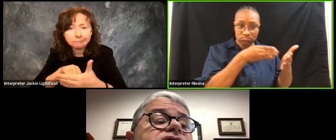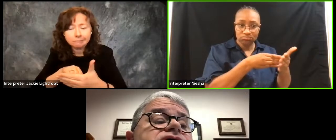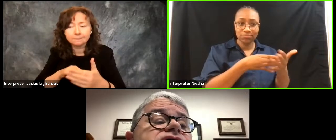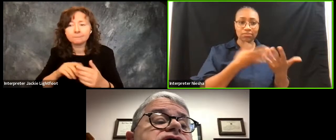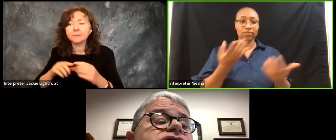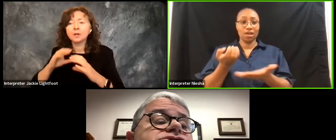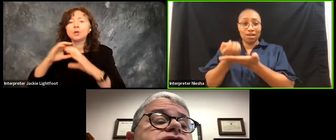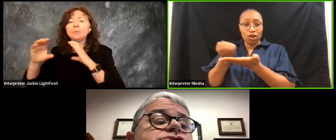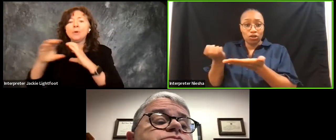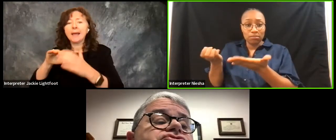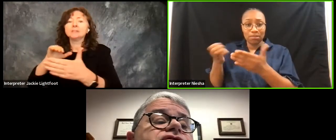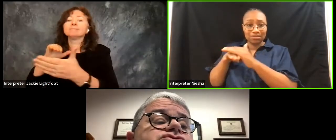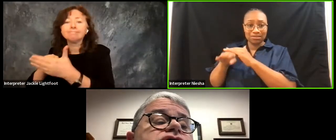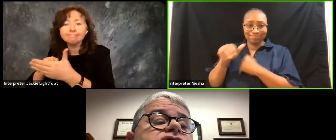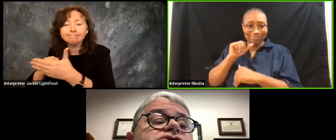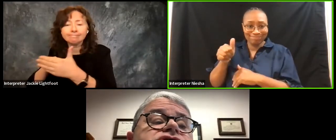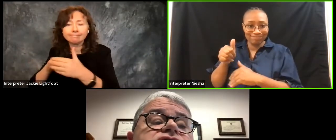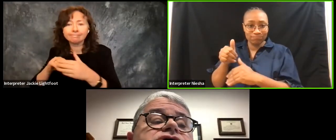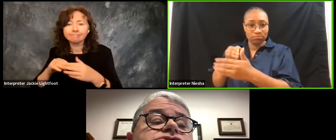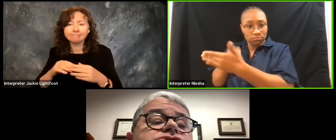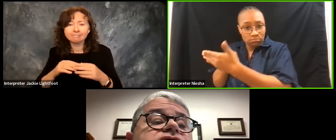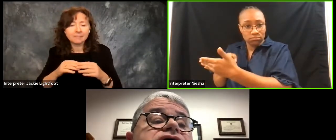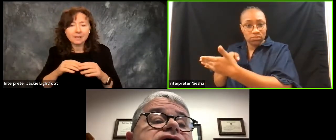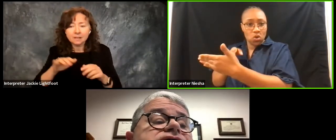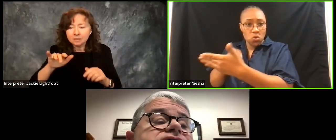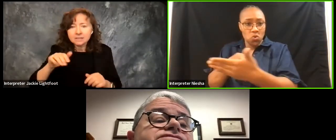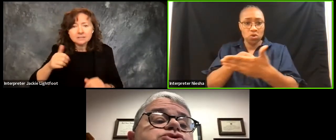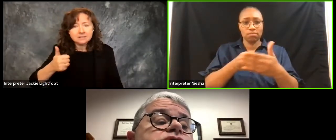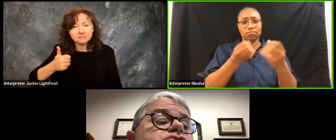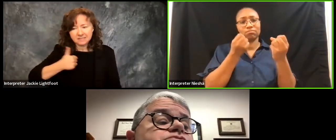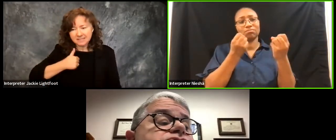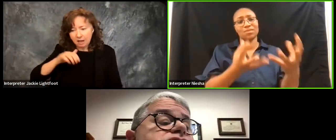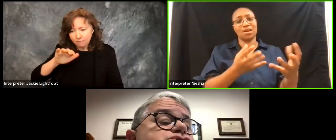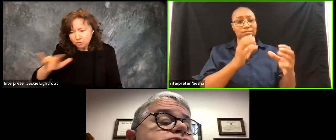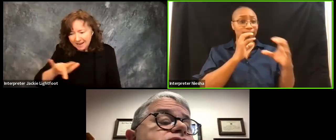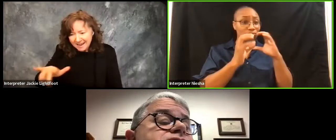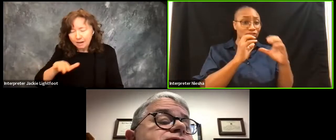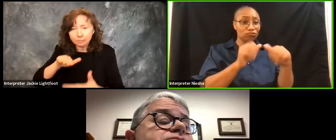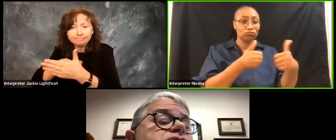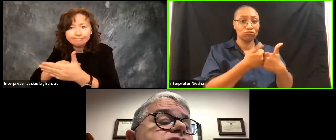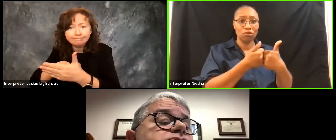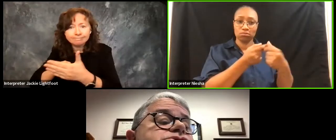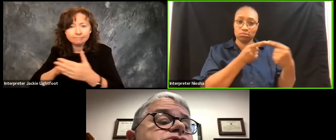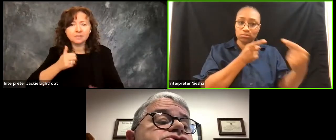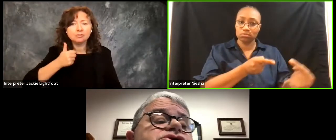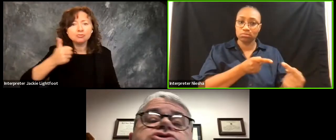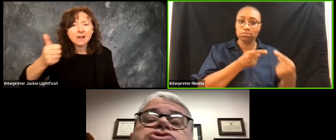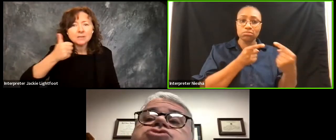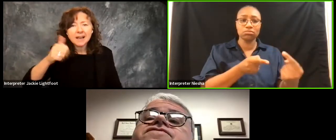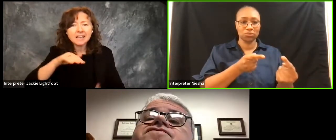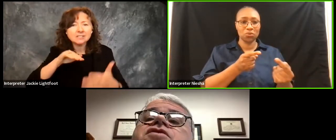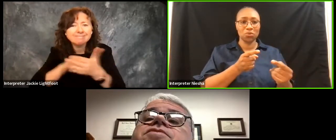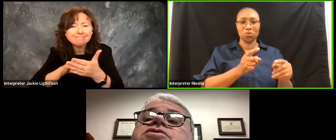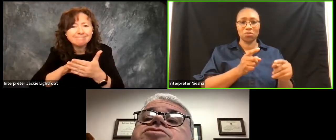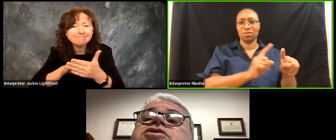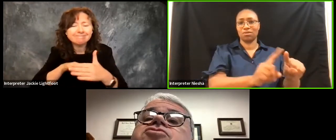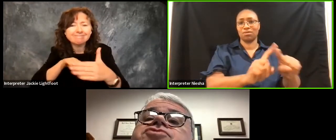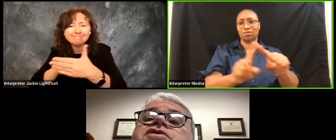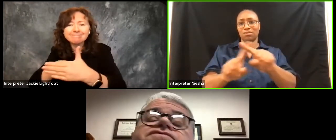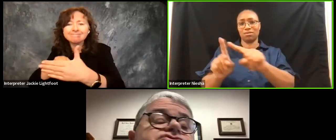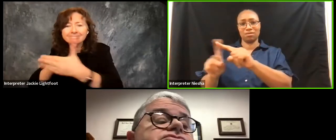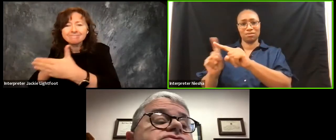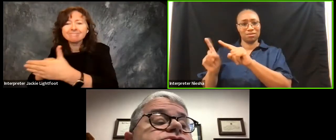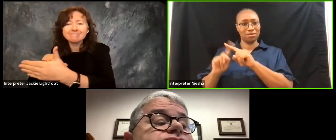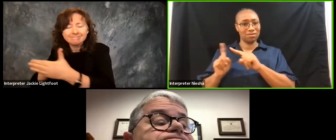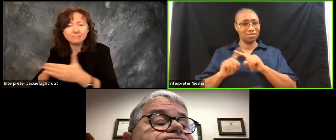challenges, inaccessible self-check-in kiosks, and even transportation barriers to get to and from the